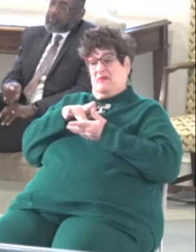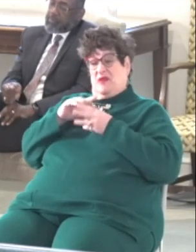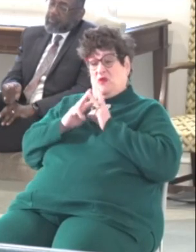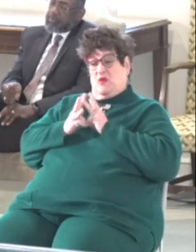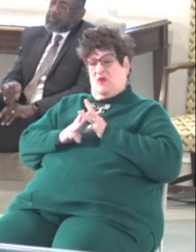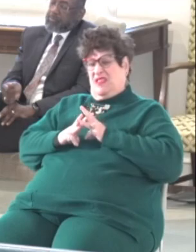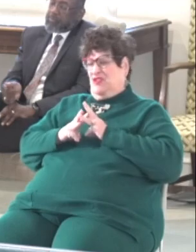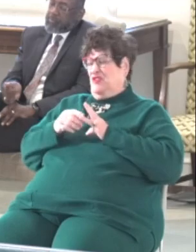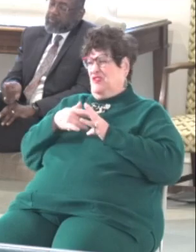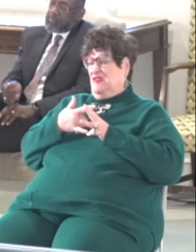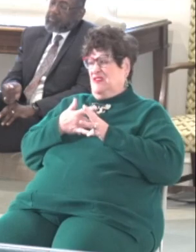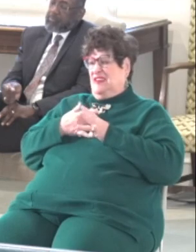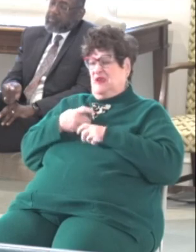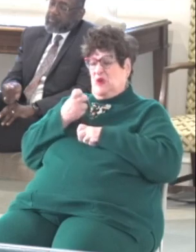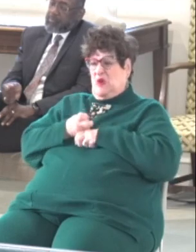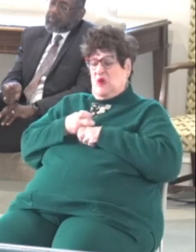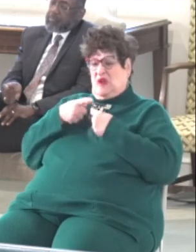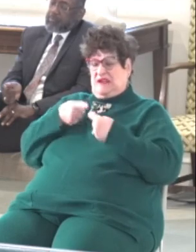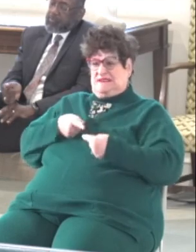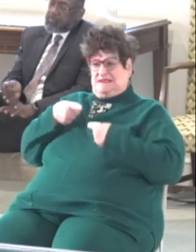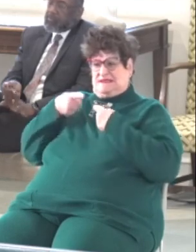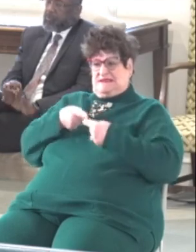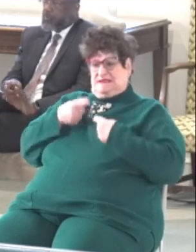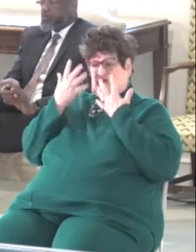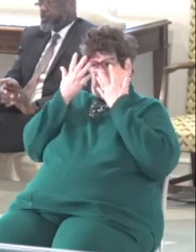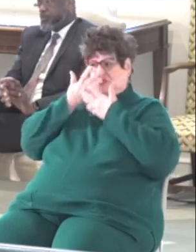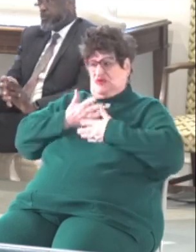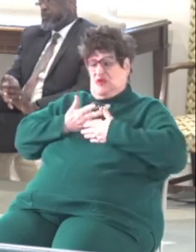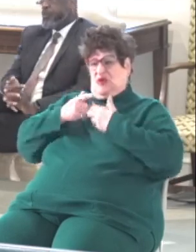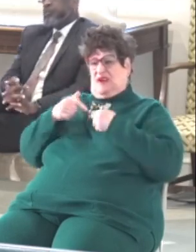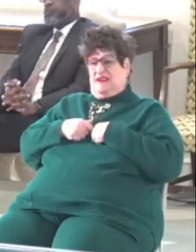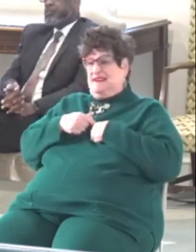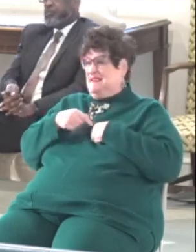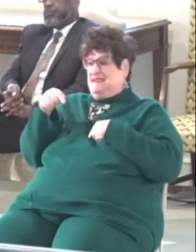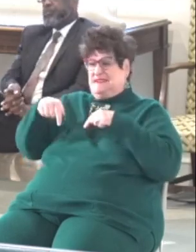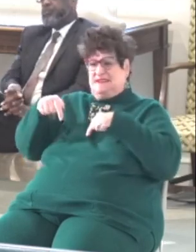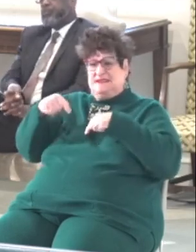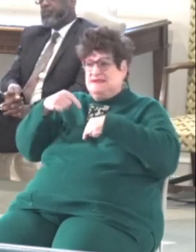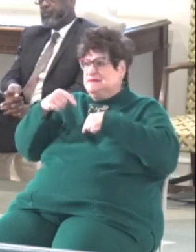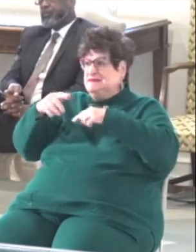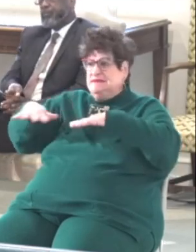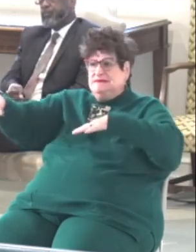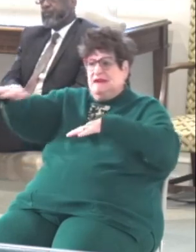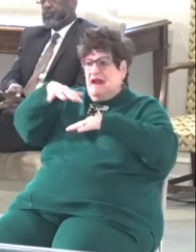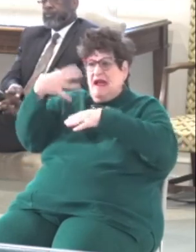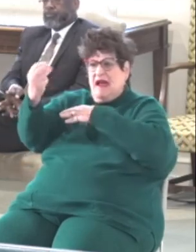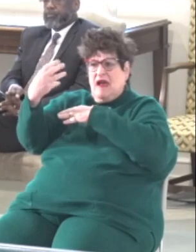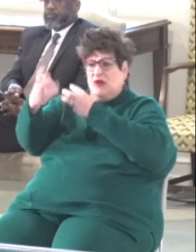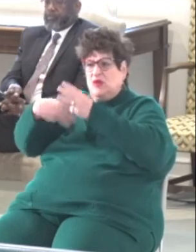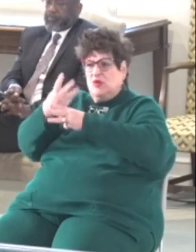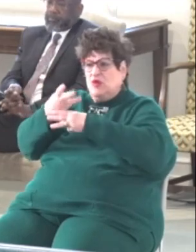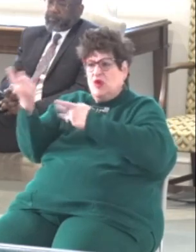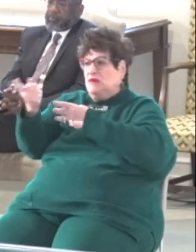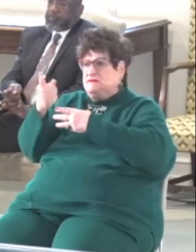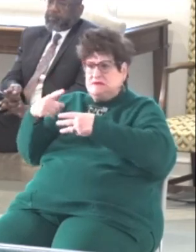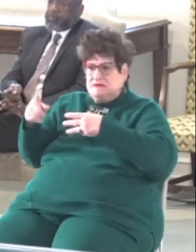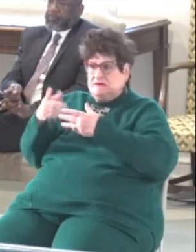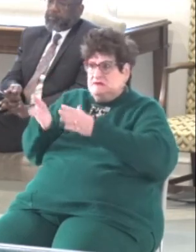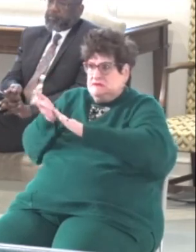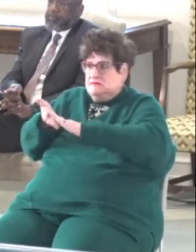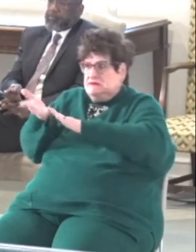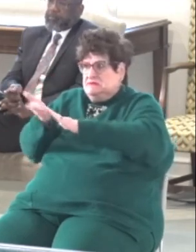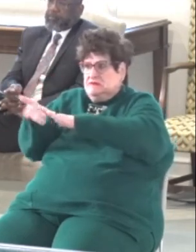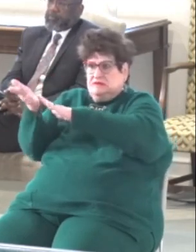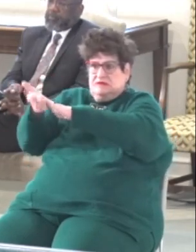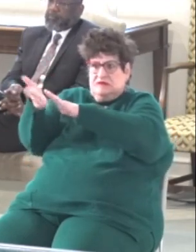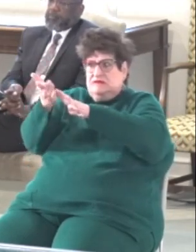in the hardest parts. In this capitalist, productivity-driven society, we forget that there are ebbs